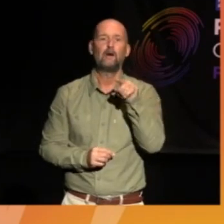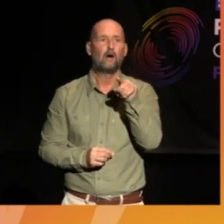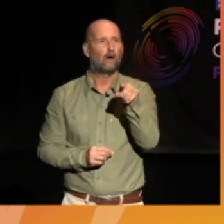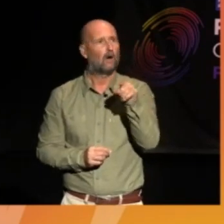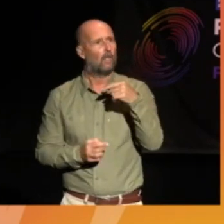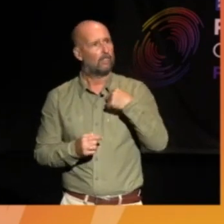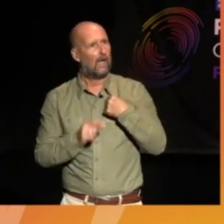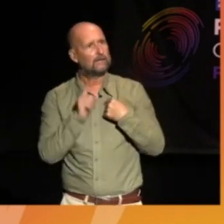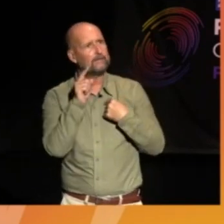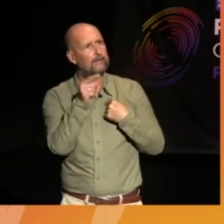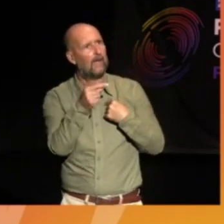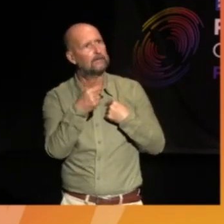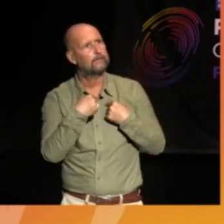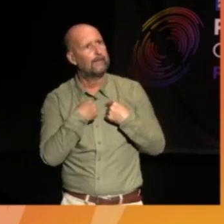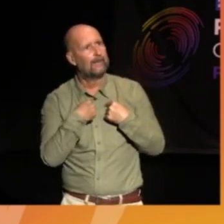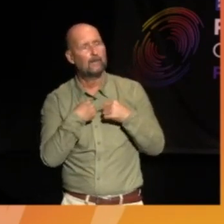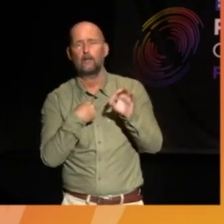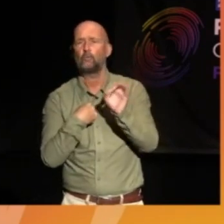be me.